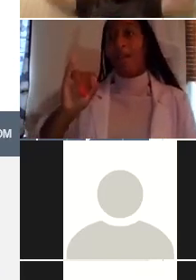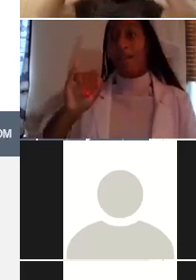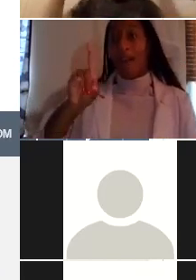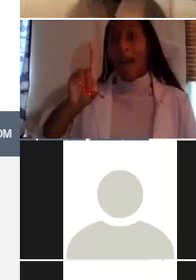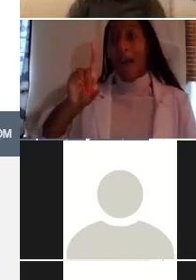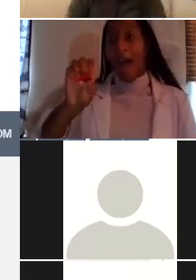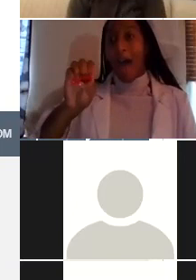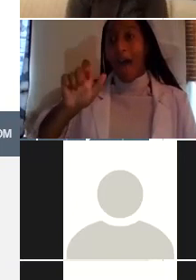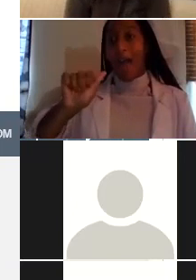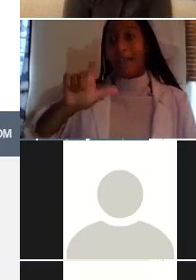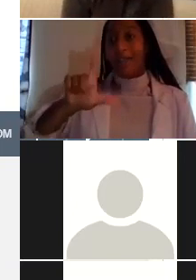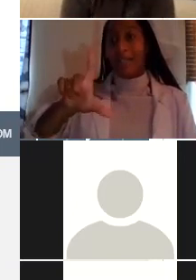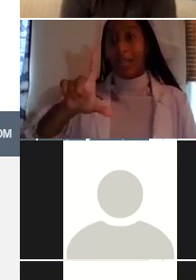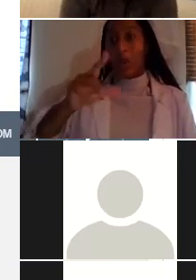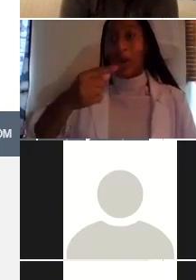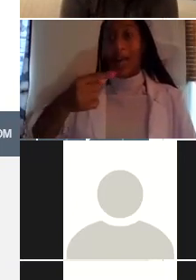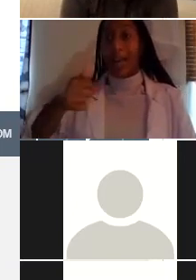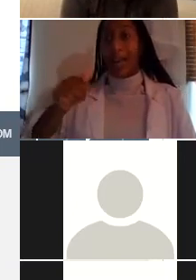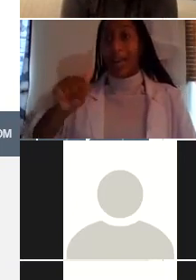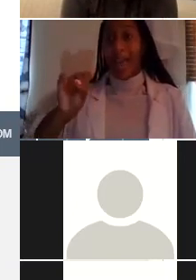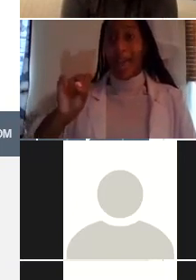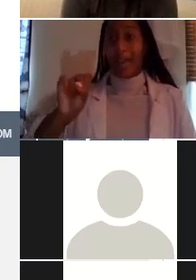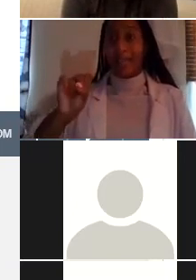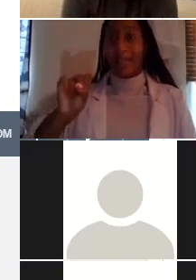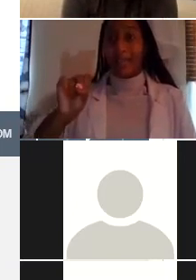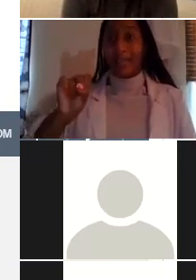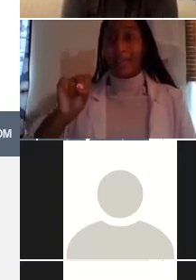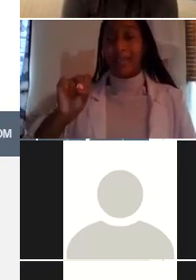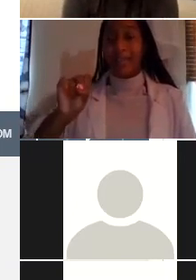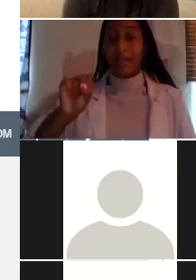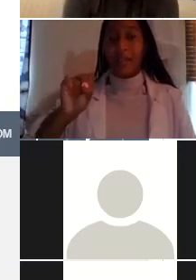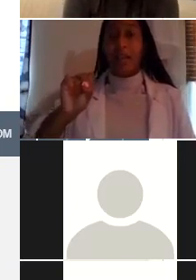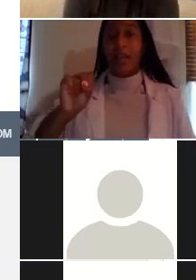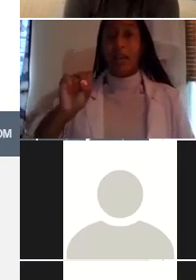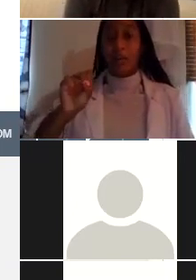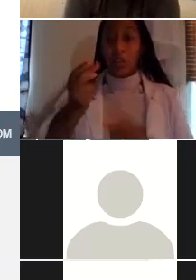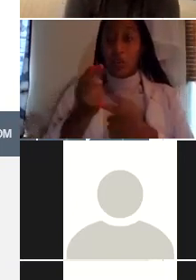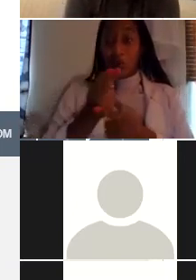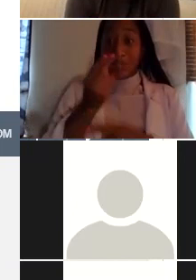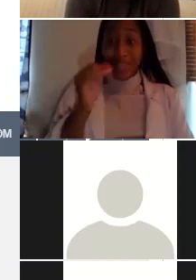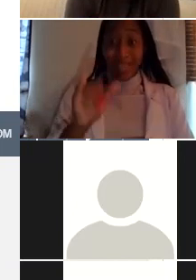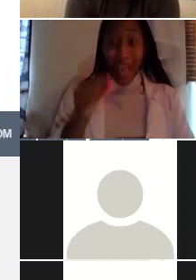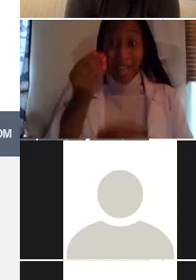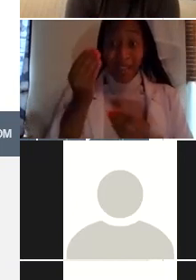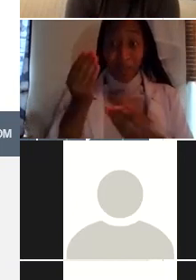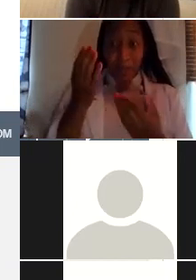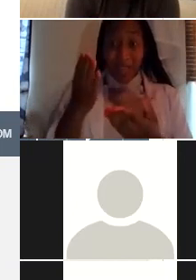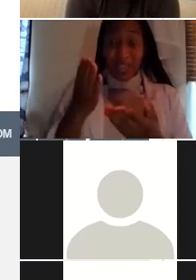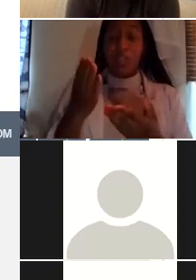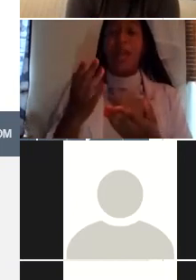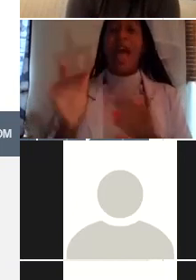utilize this construct of an ideal gas, there's a relationship between the pressure, volume, and